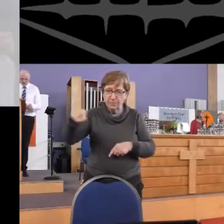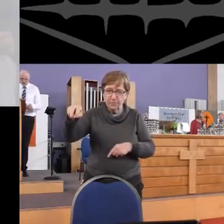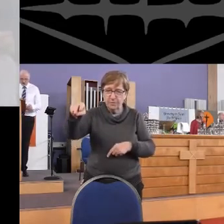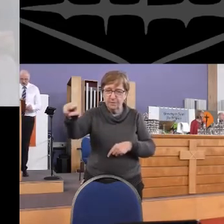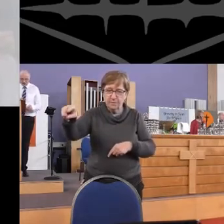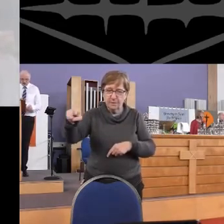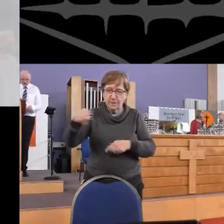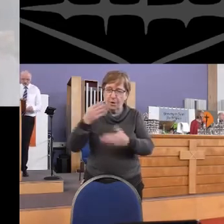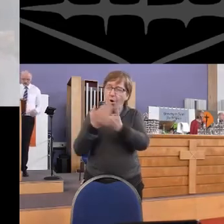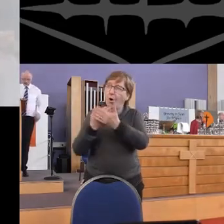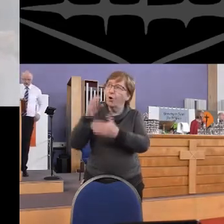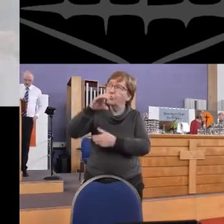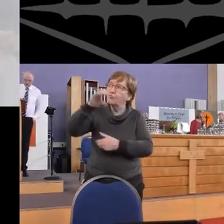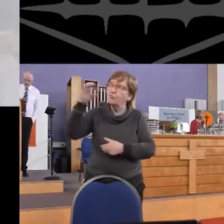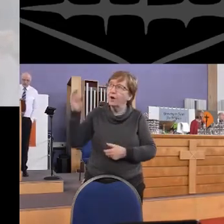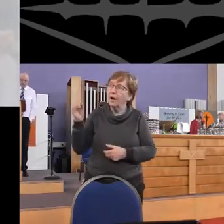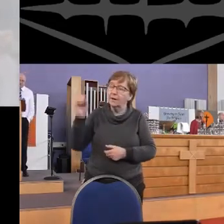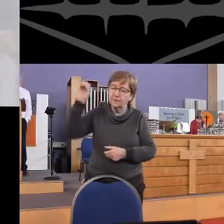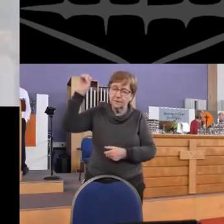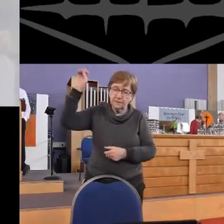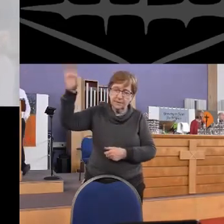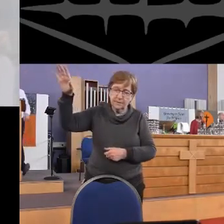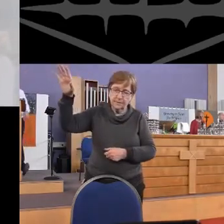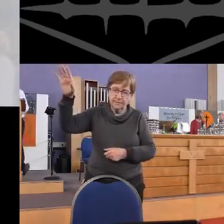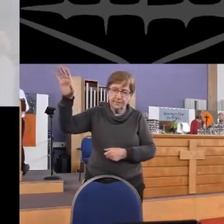on Christ was laid.